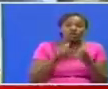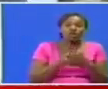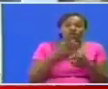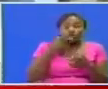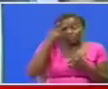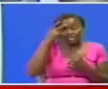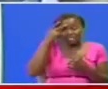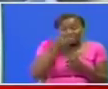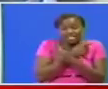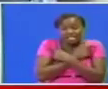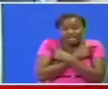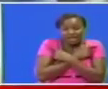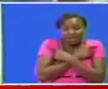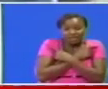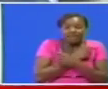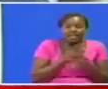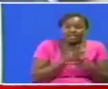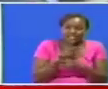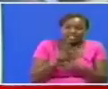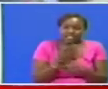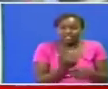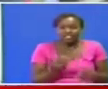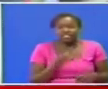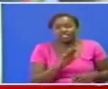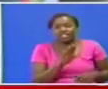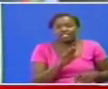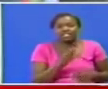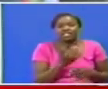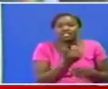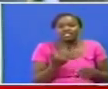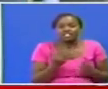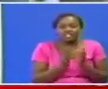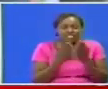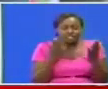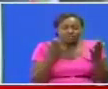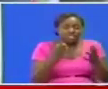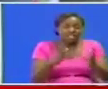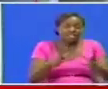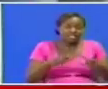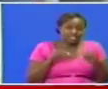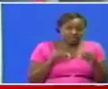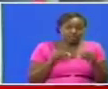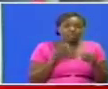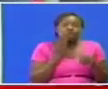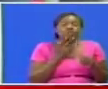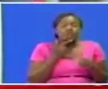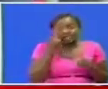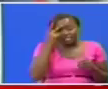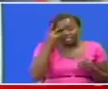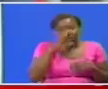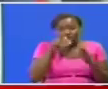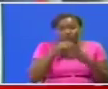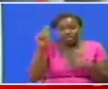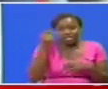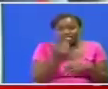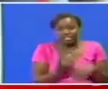and cherish their children. A country where children embrace and celebrate their parents. A country where every Kenyan